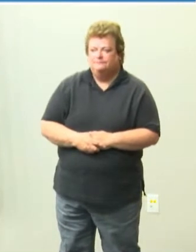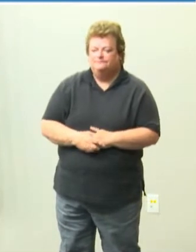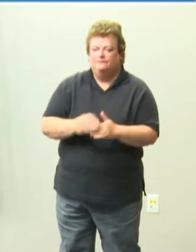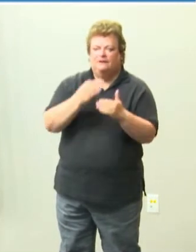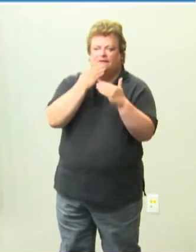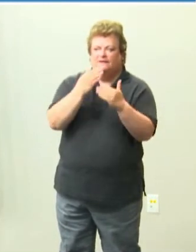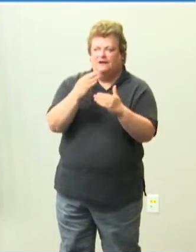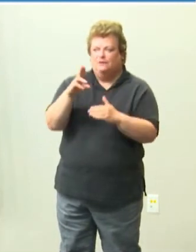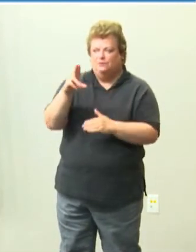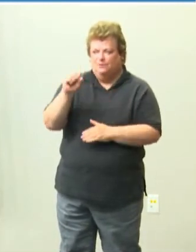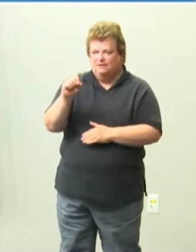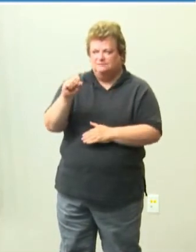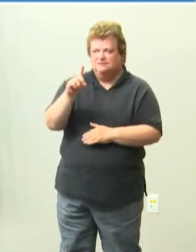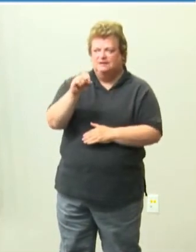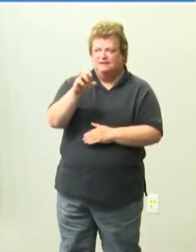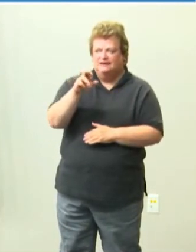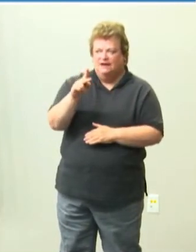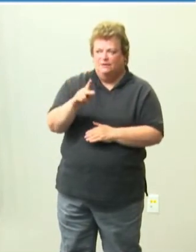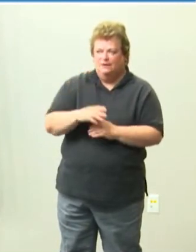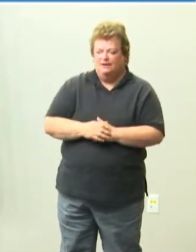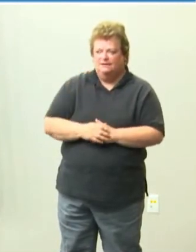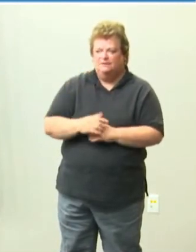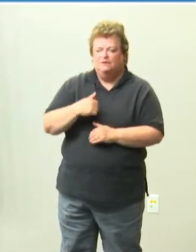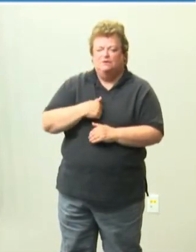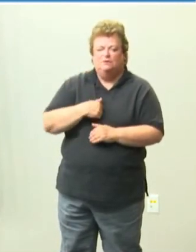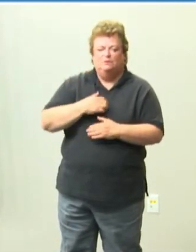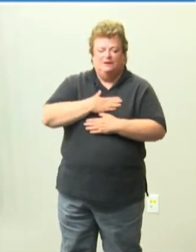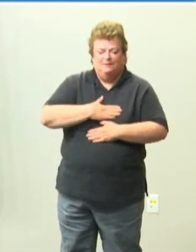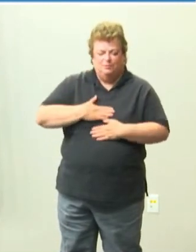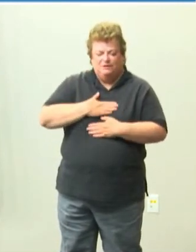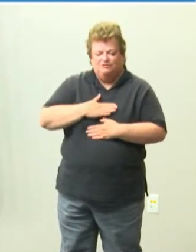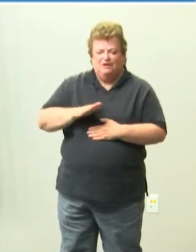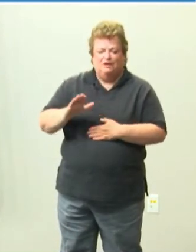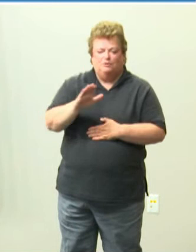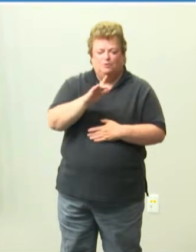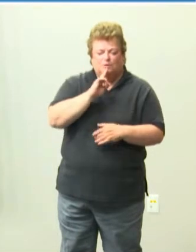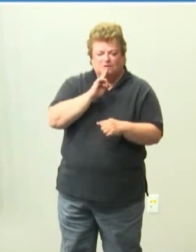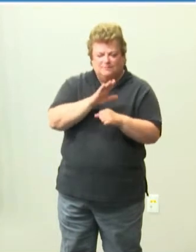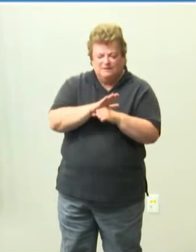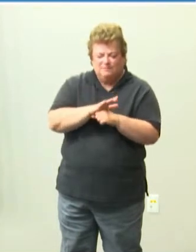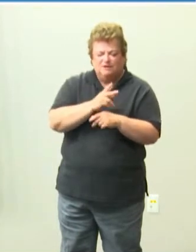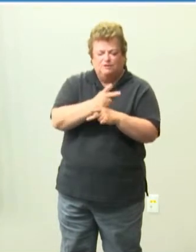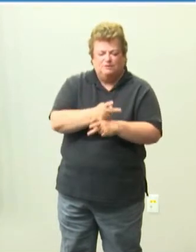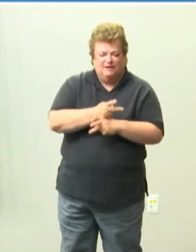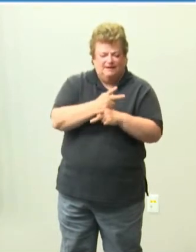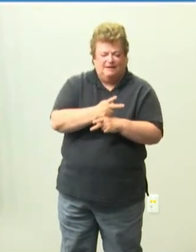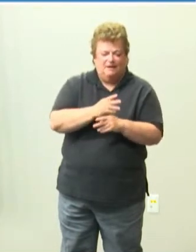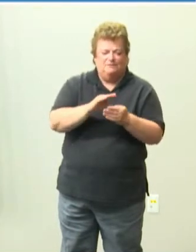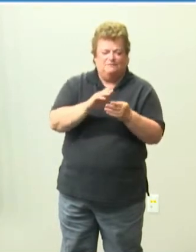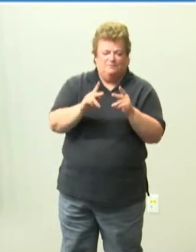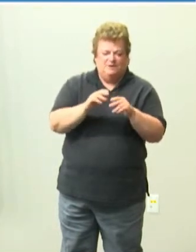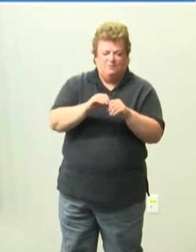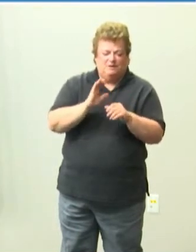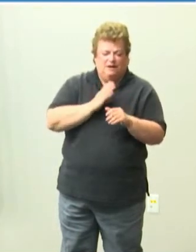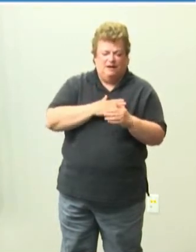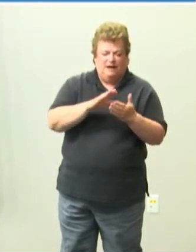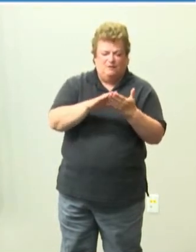Thank you, Russ and Derek. We appreciate your commitment to caring for people in our community and your